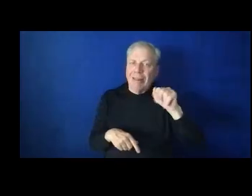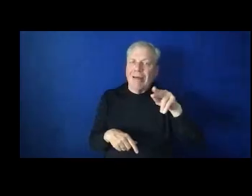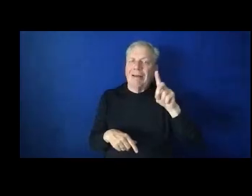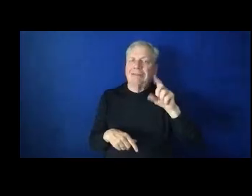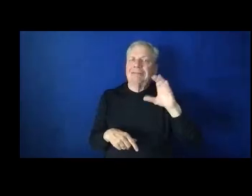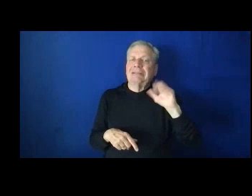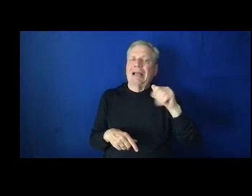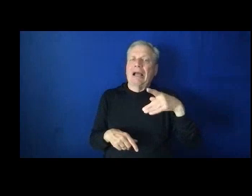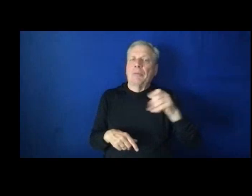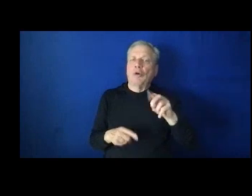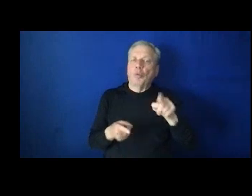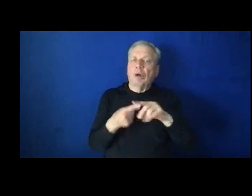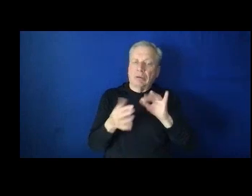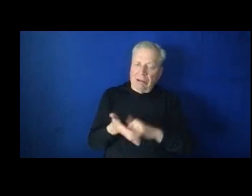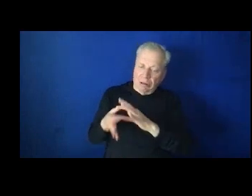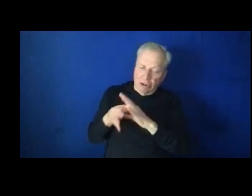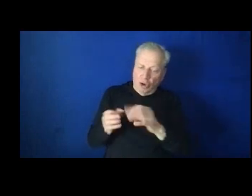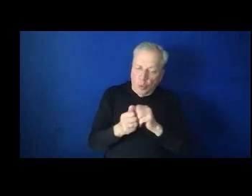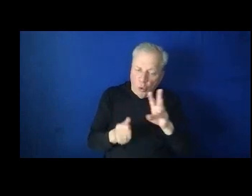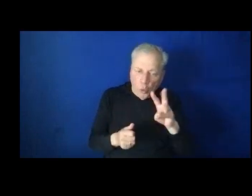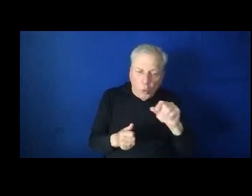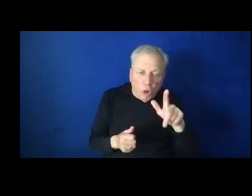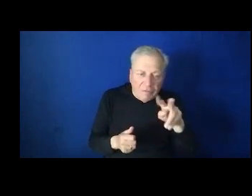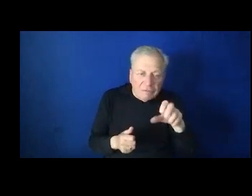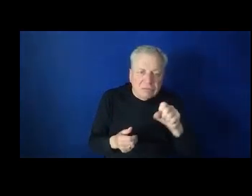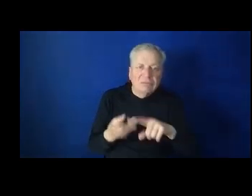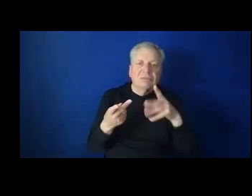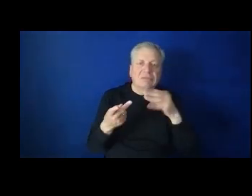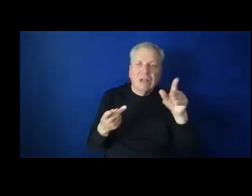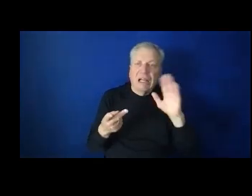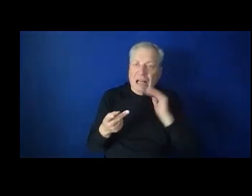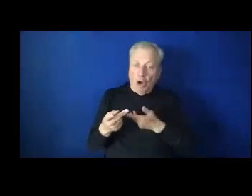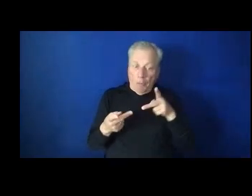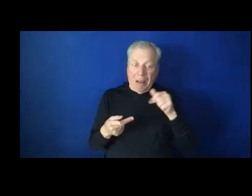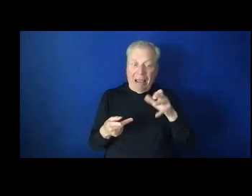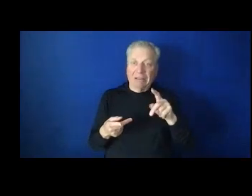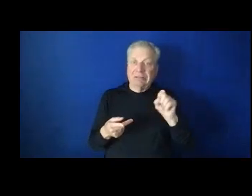wolves and our pack locations and our pack sizes.